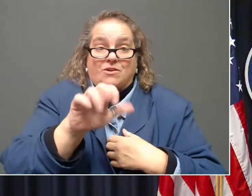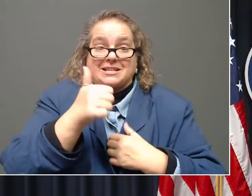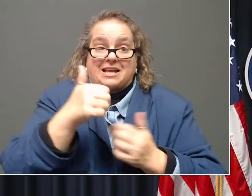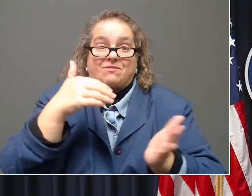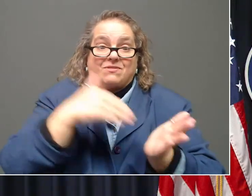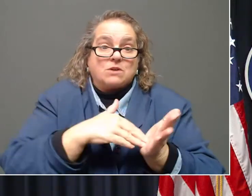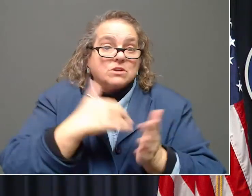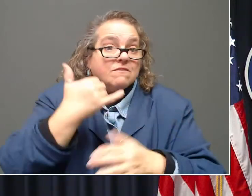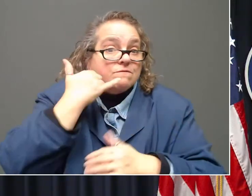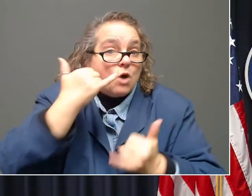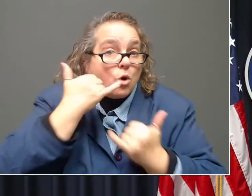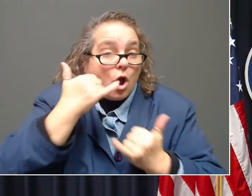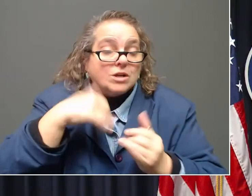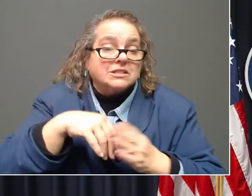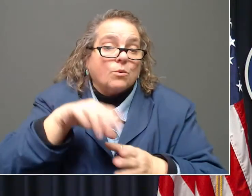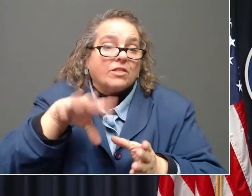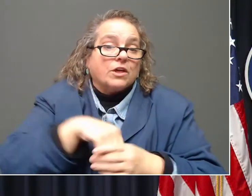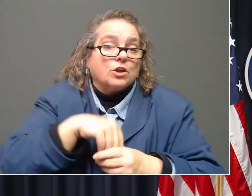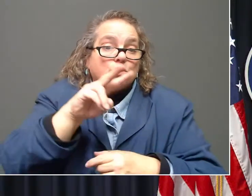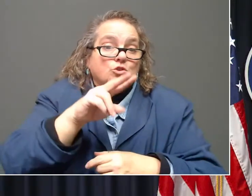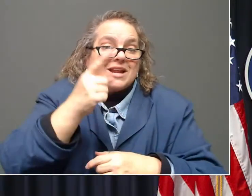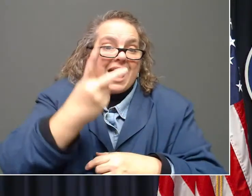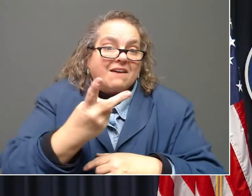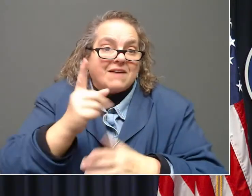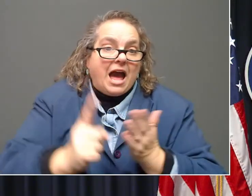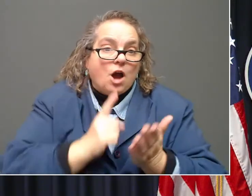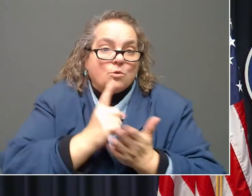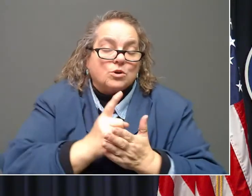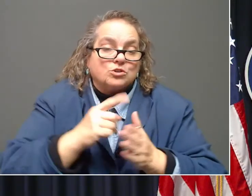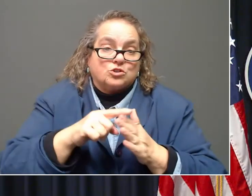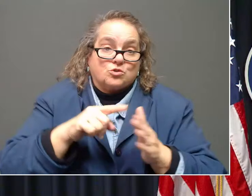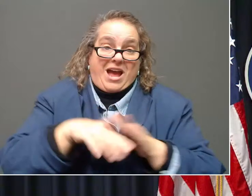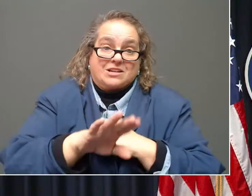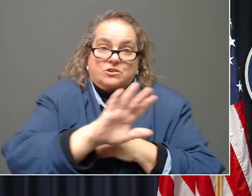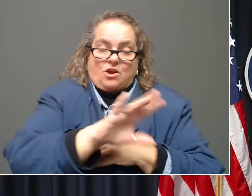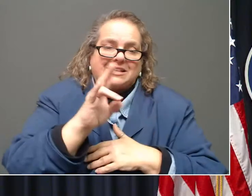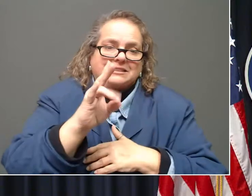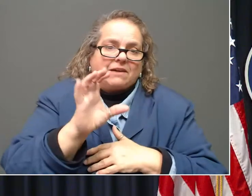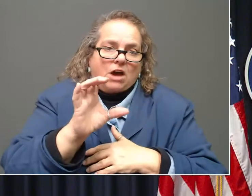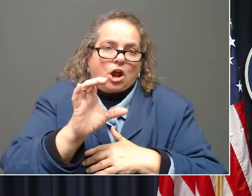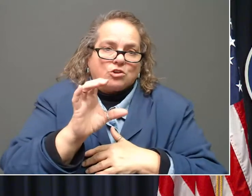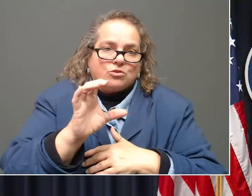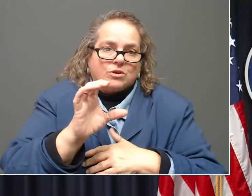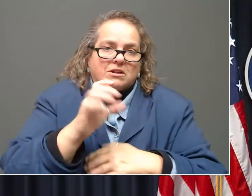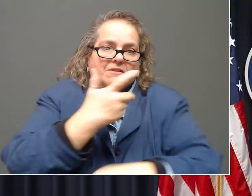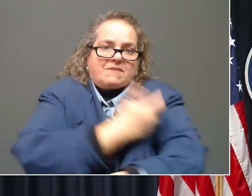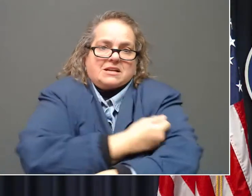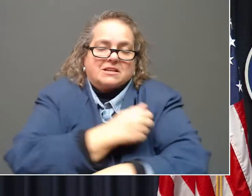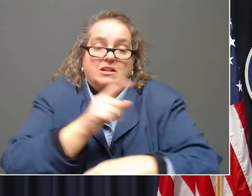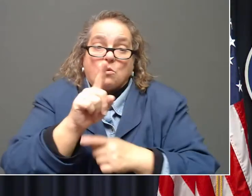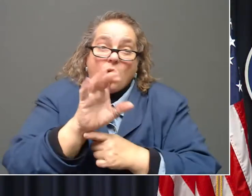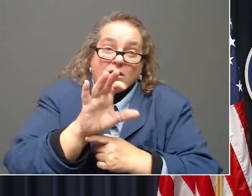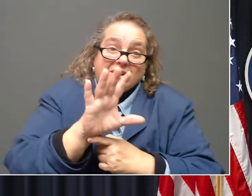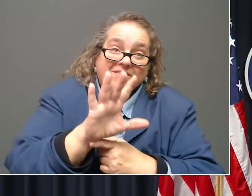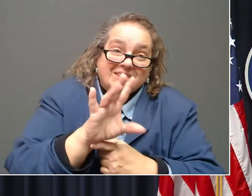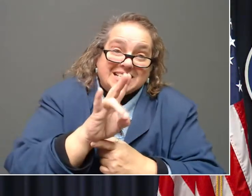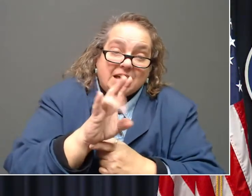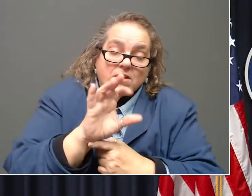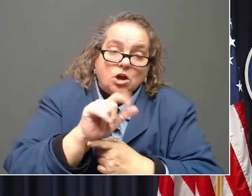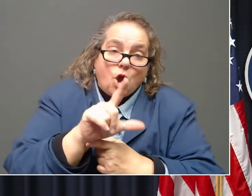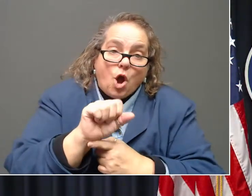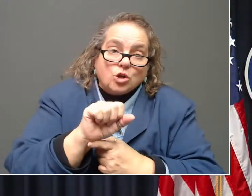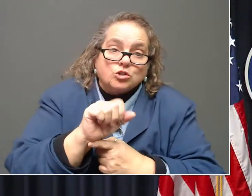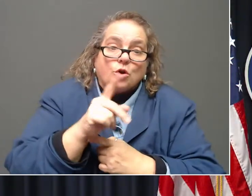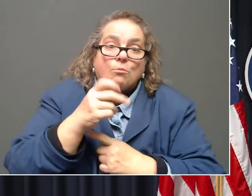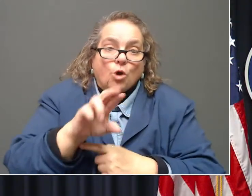doses of vaccine. And we are told that as soon as next Thursday, they may be able to start operating. We think they'll have about 100 doses